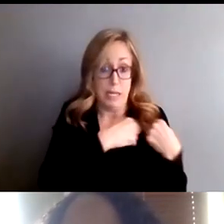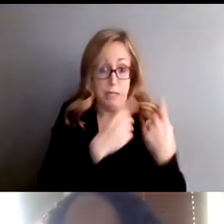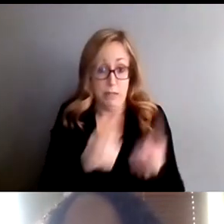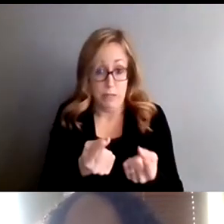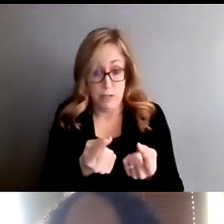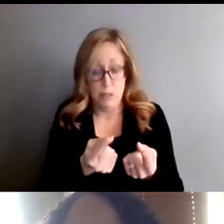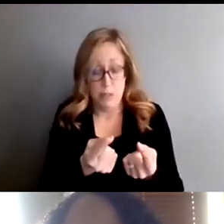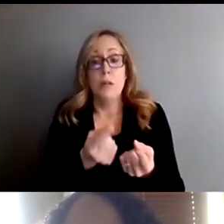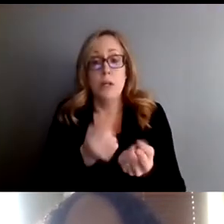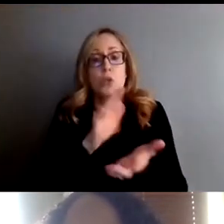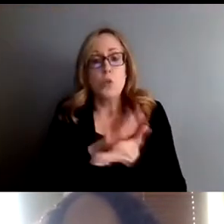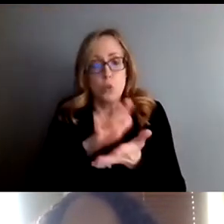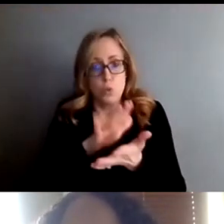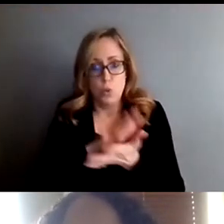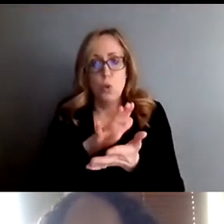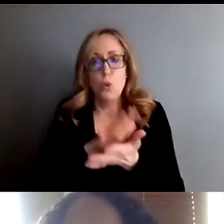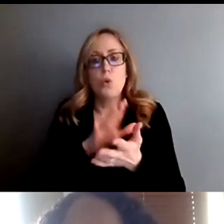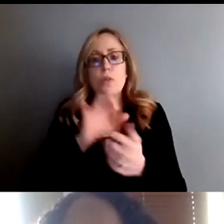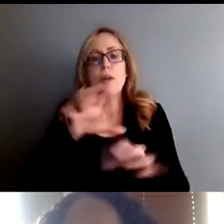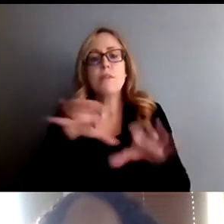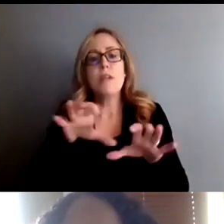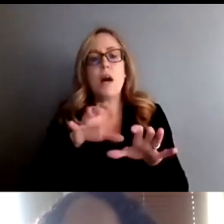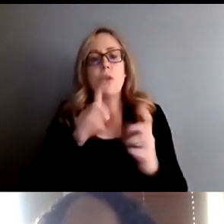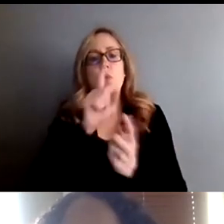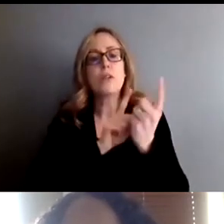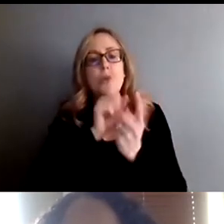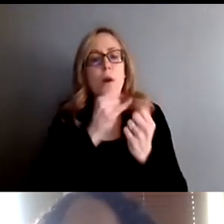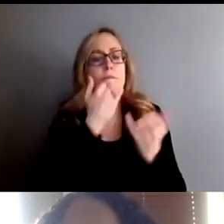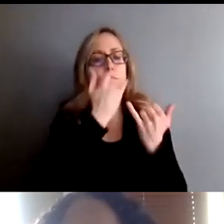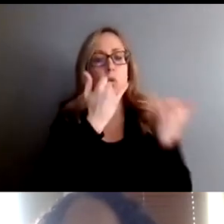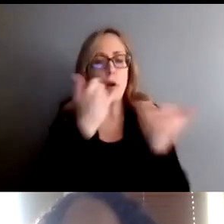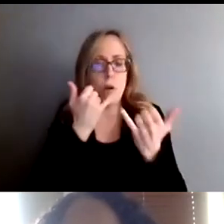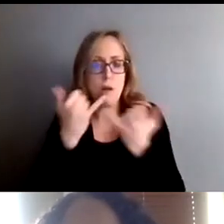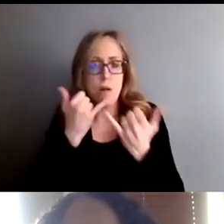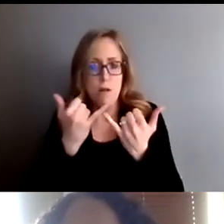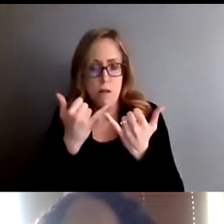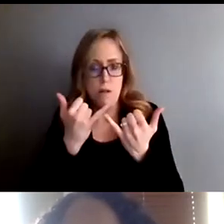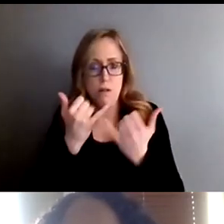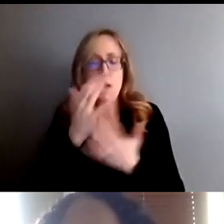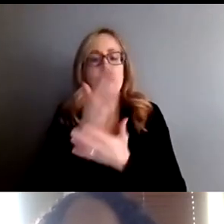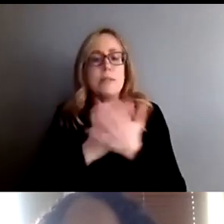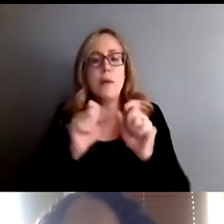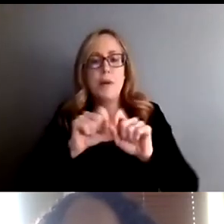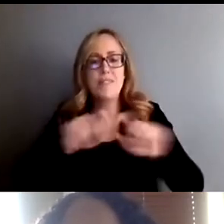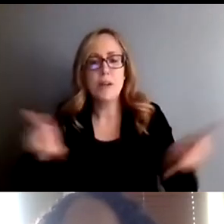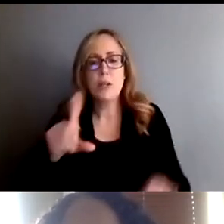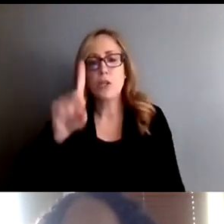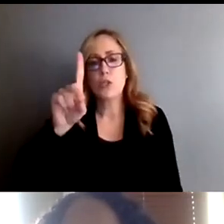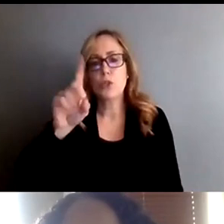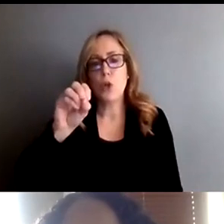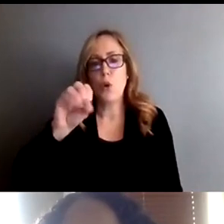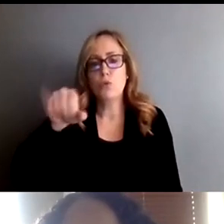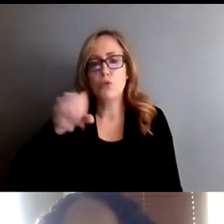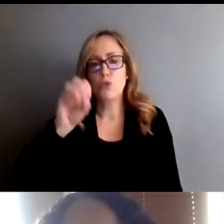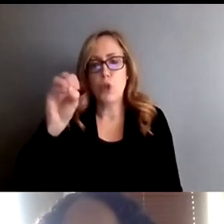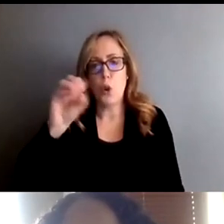schools have done one-to-one phone calls for every family. Some schools have put out dojo messages and contacted